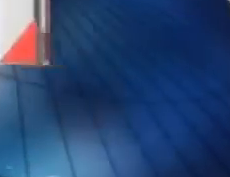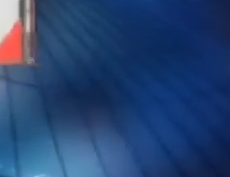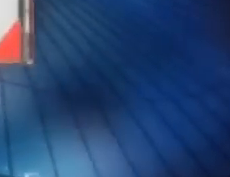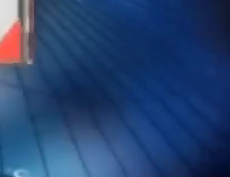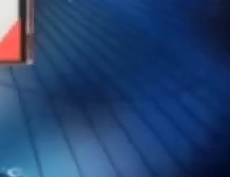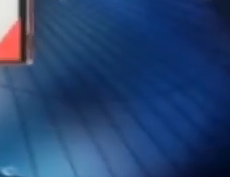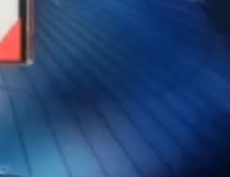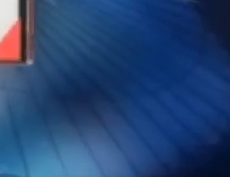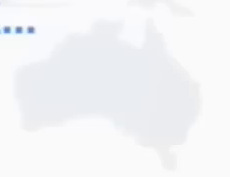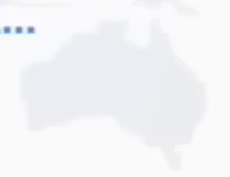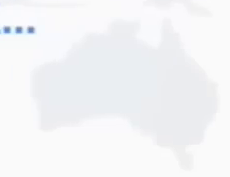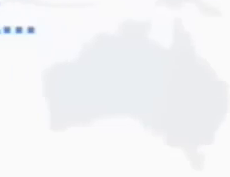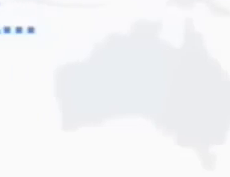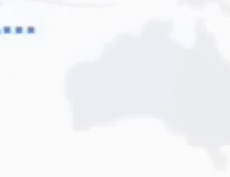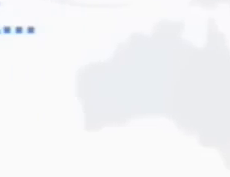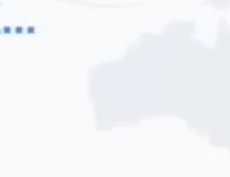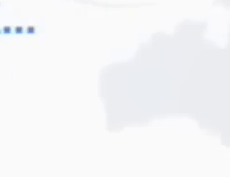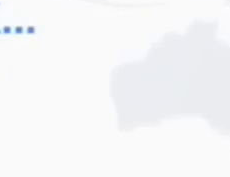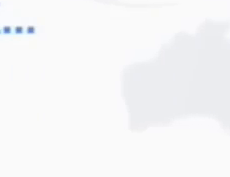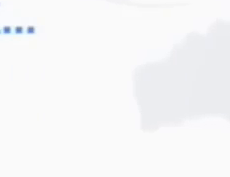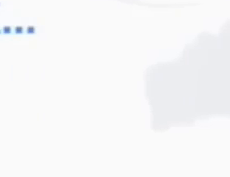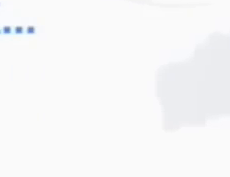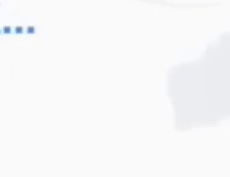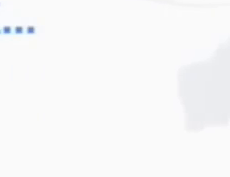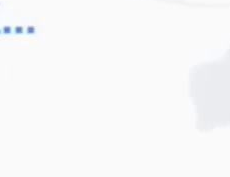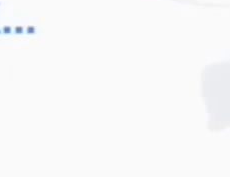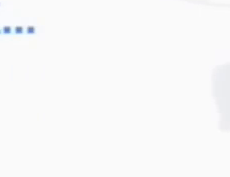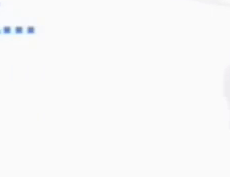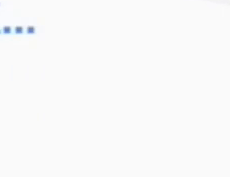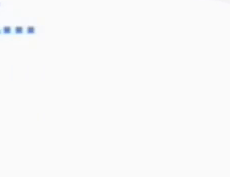With Dennis Okari.